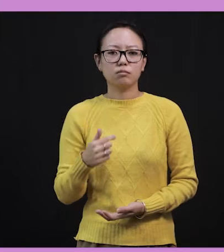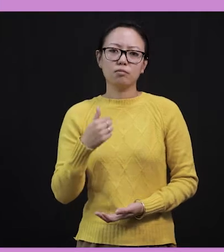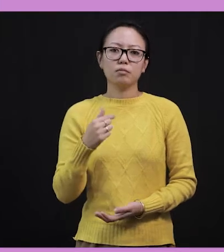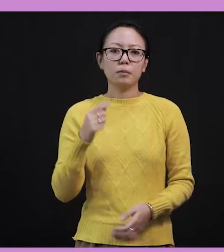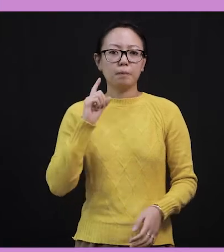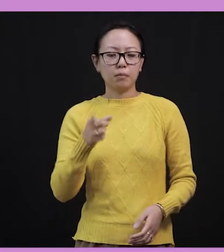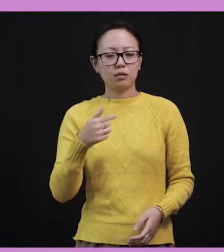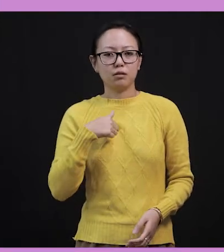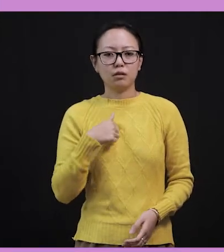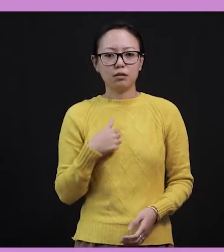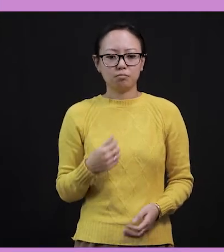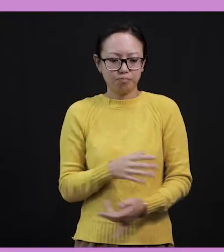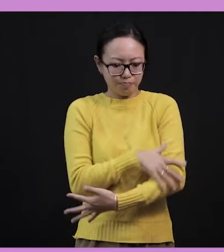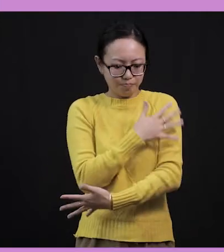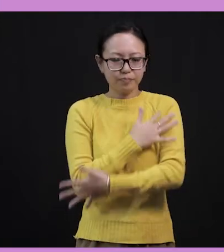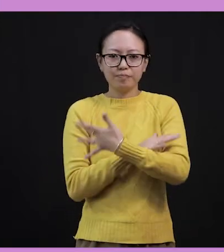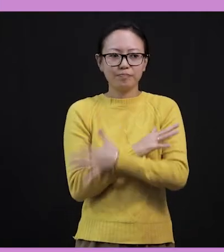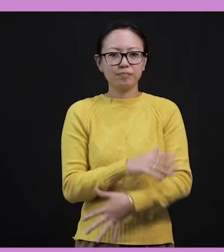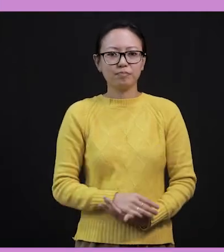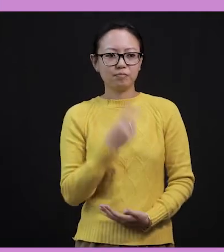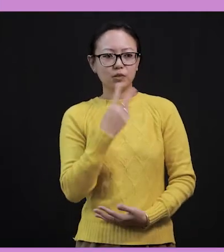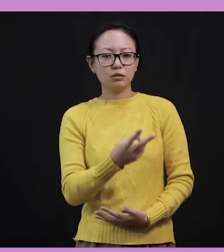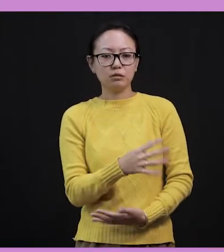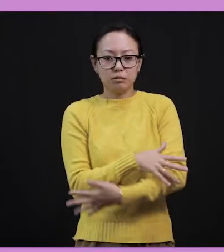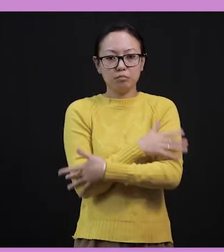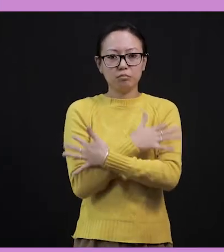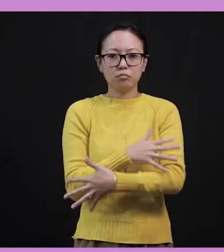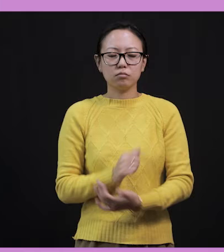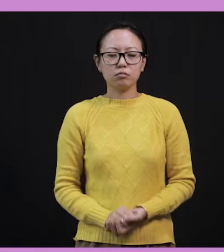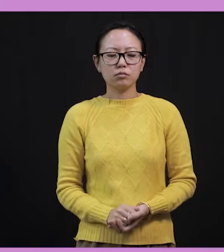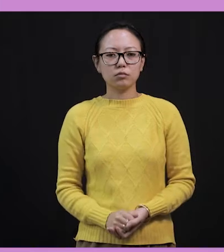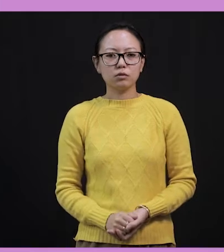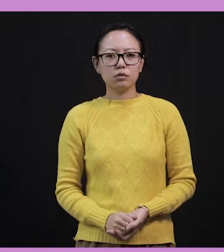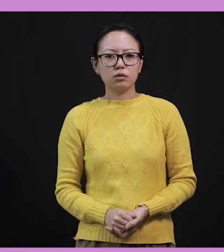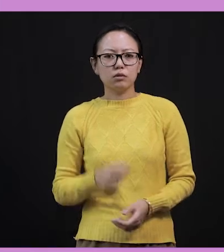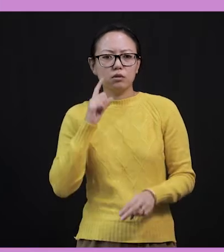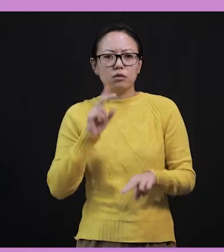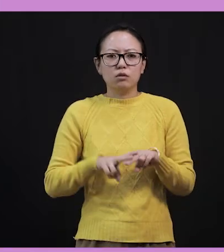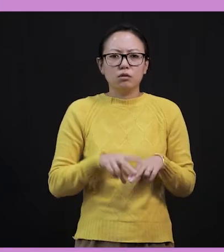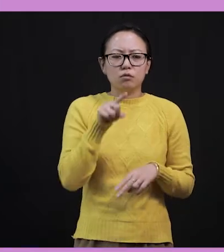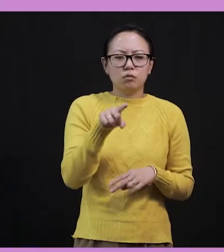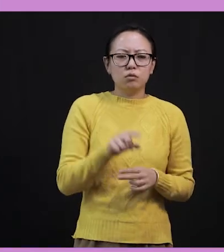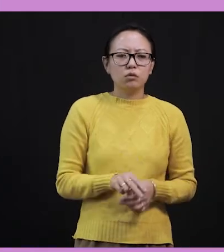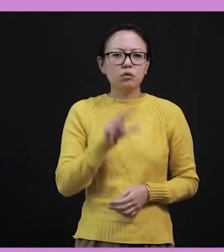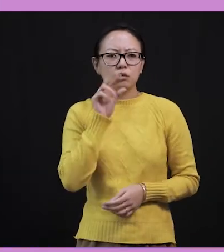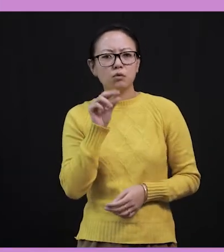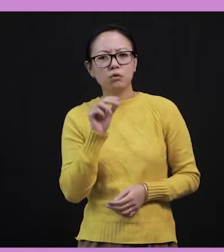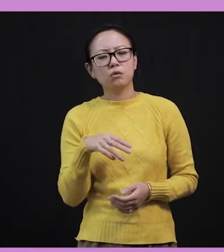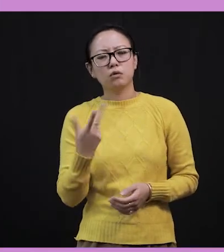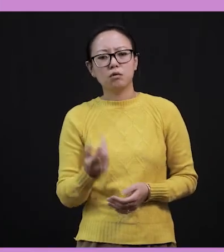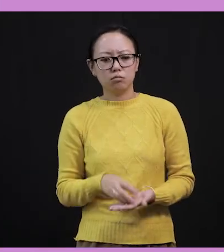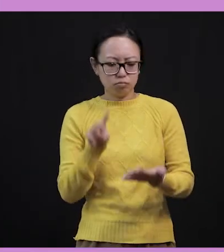body, because every time you hear or every time you talk about a snake or you read about a snake, you